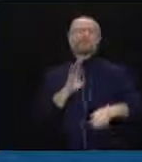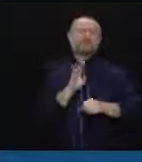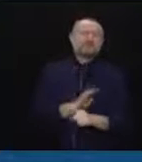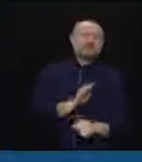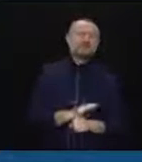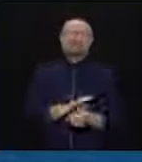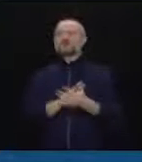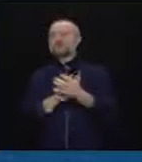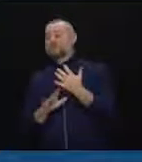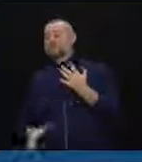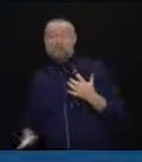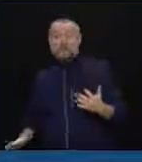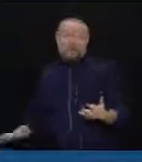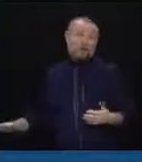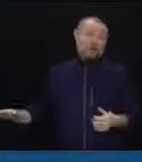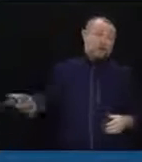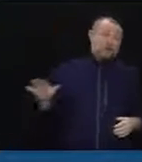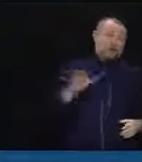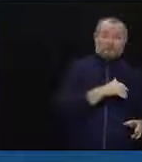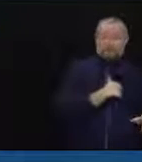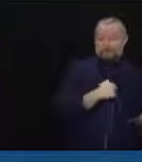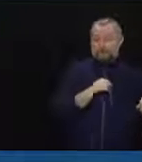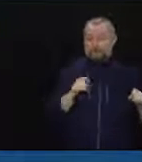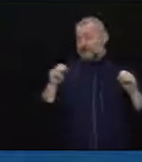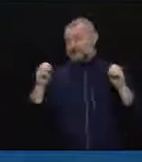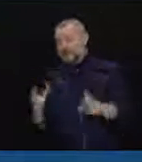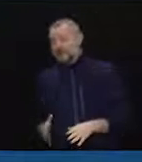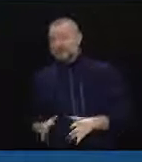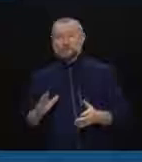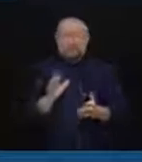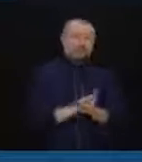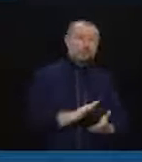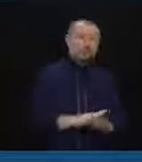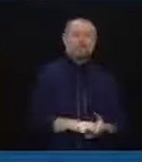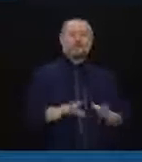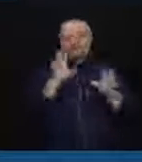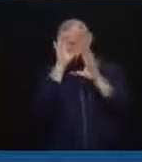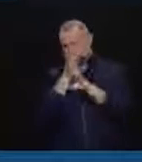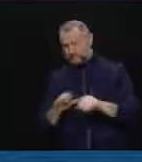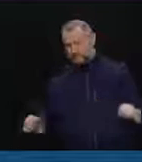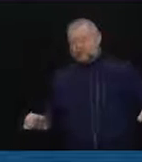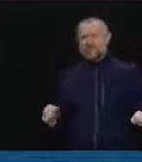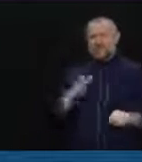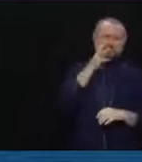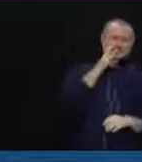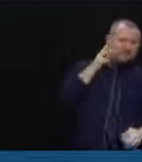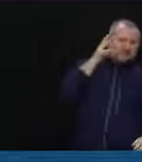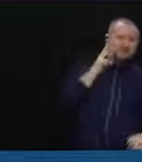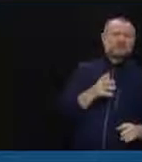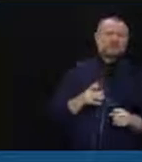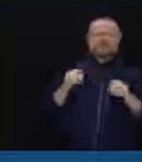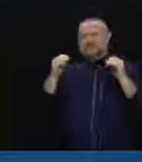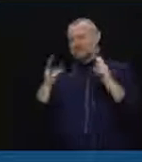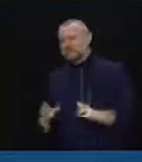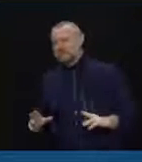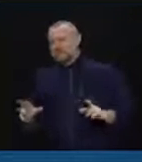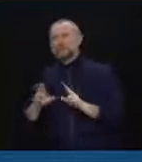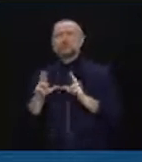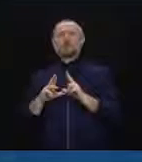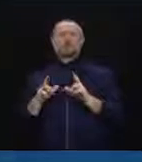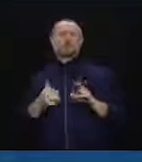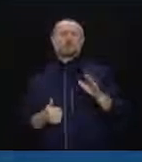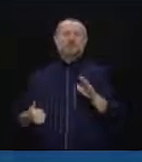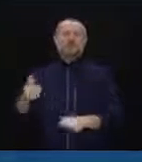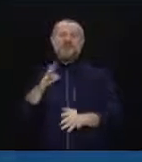days, as well as educators, school superintendents, parents, the leaders of the teachers unions. Everybody I could think of